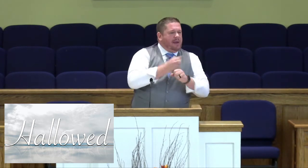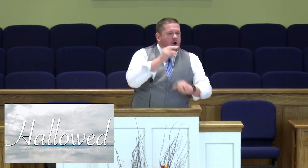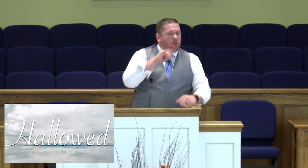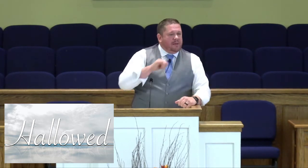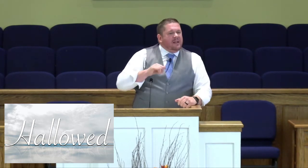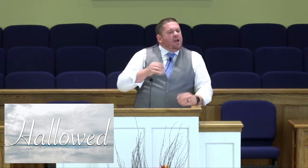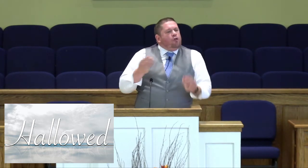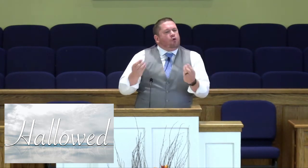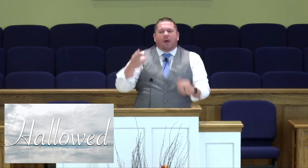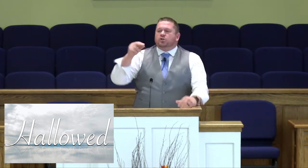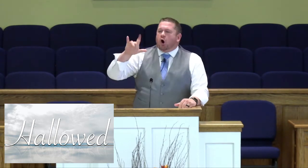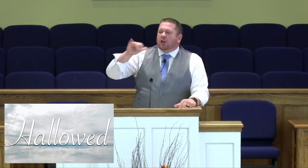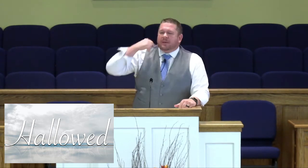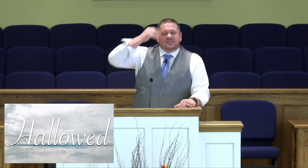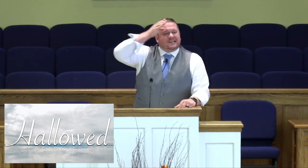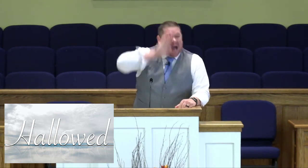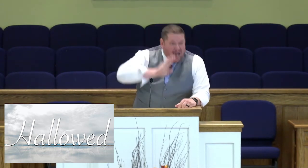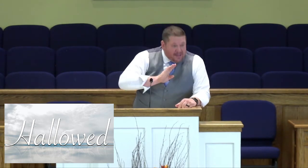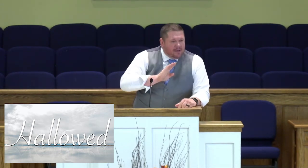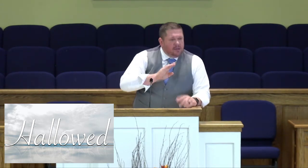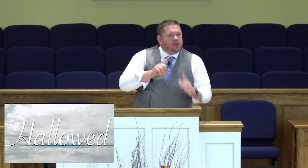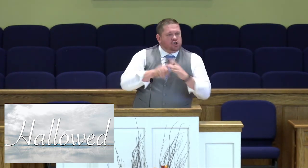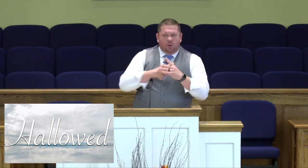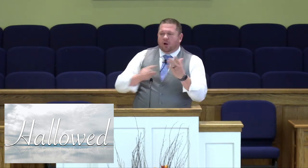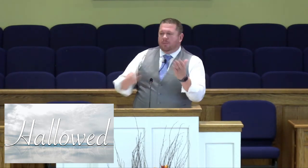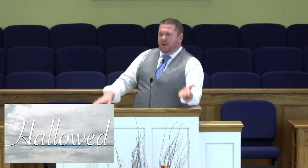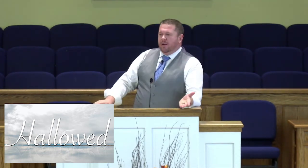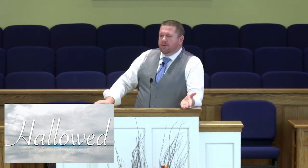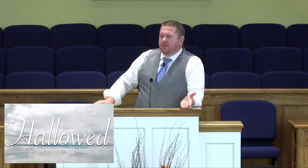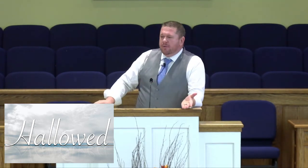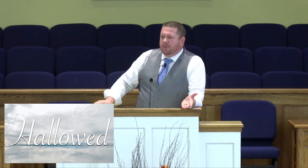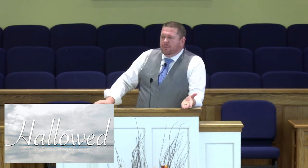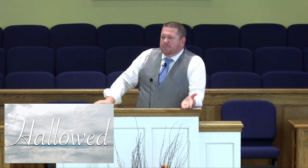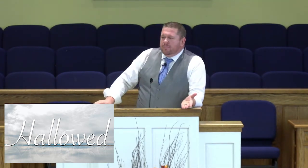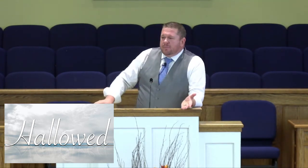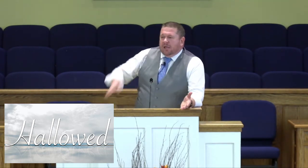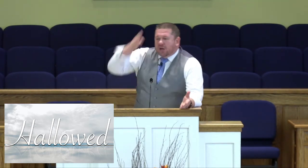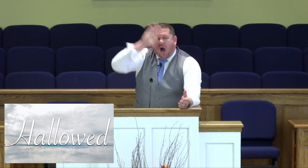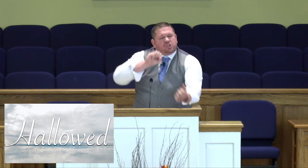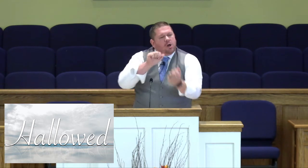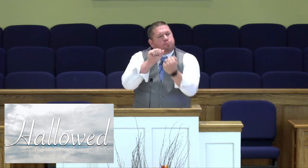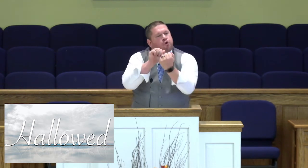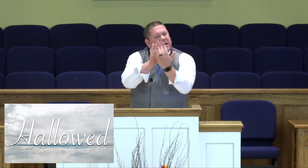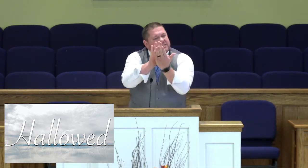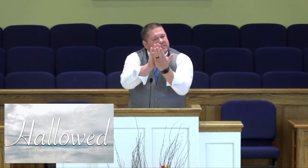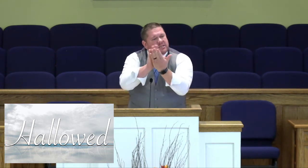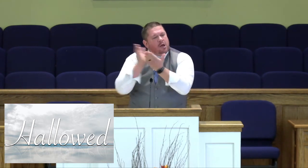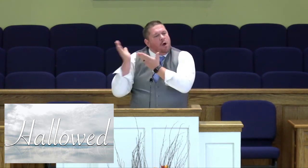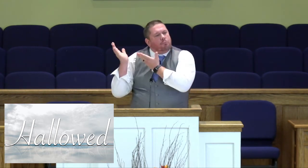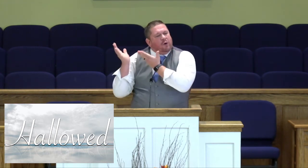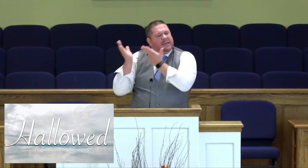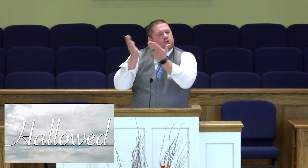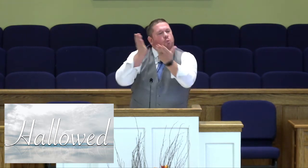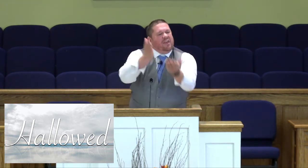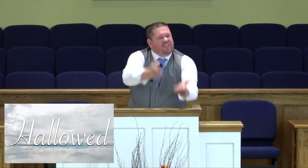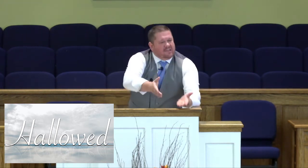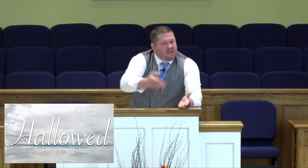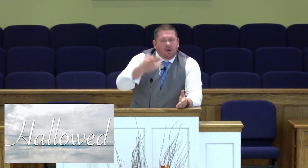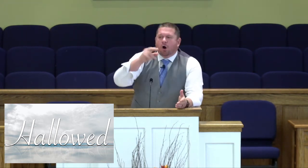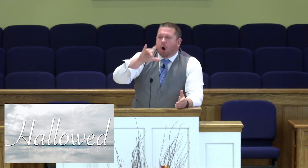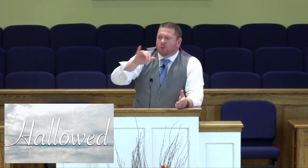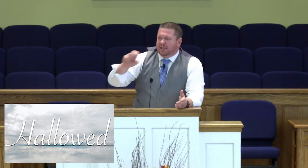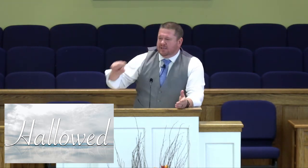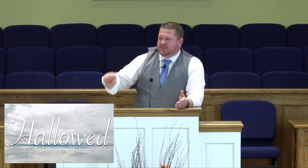shining on it made it holy. The ground was holy because God showed up there. And God's presence brings with